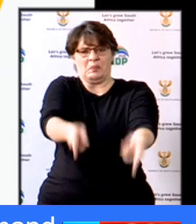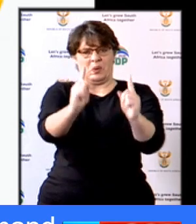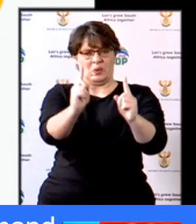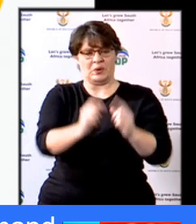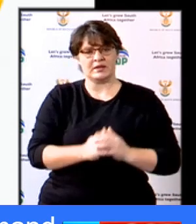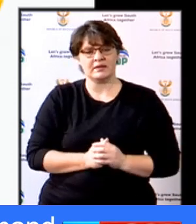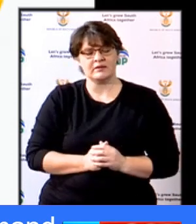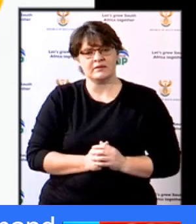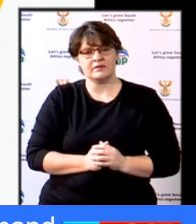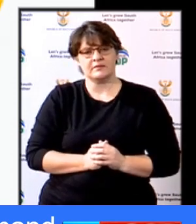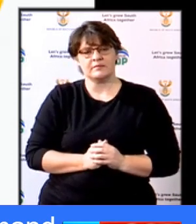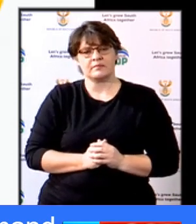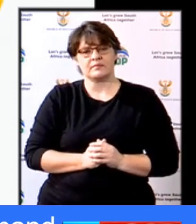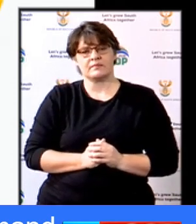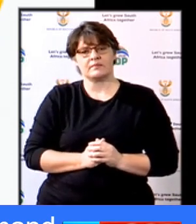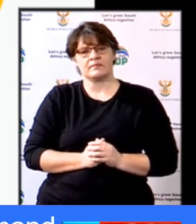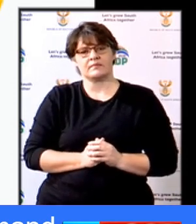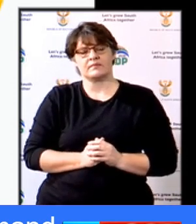So as we